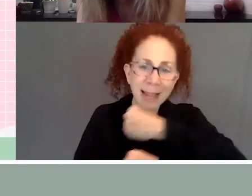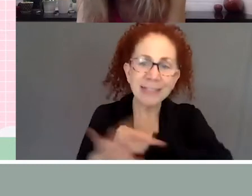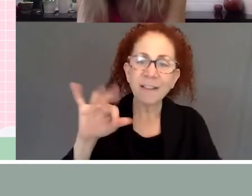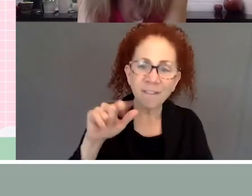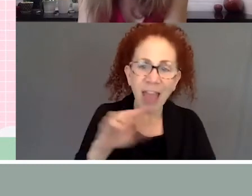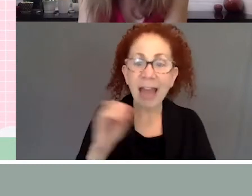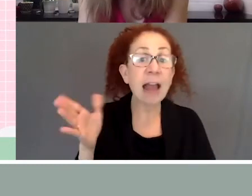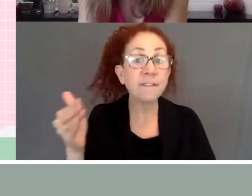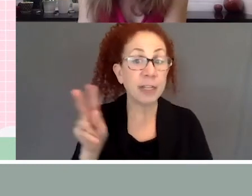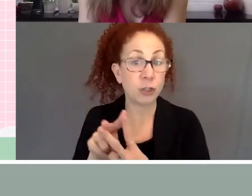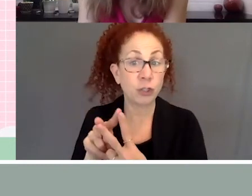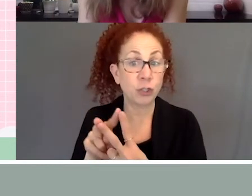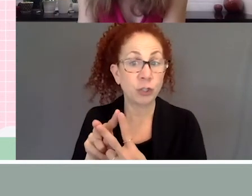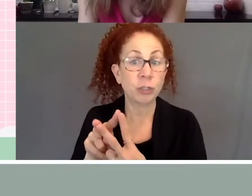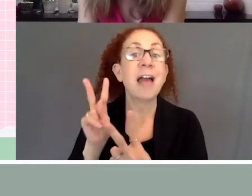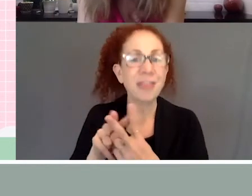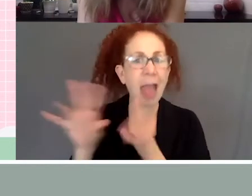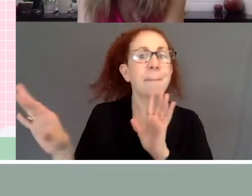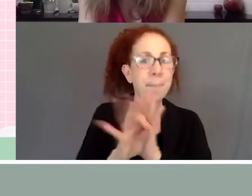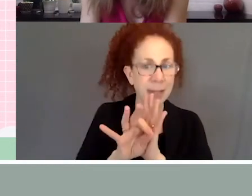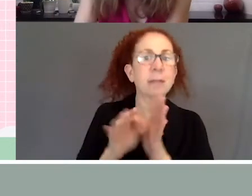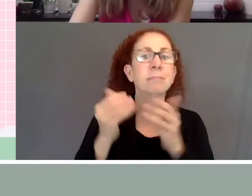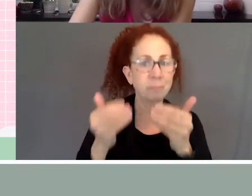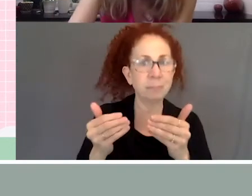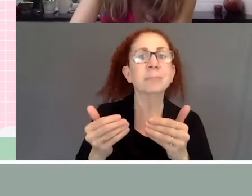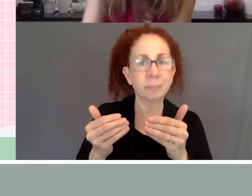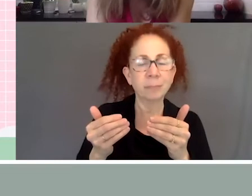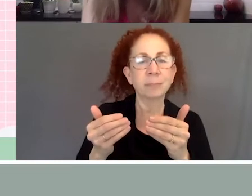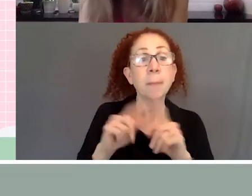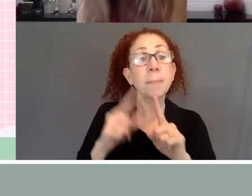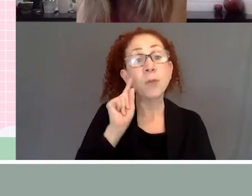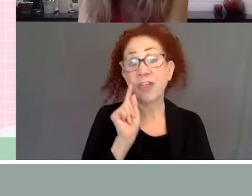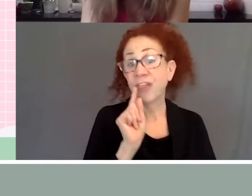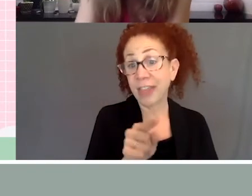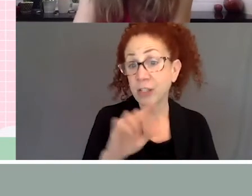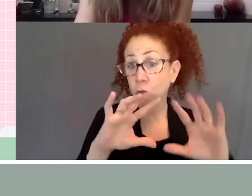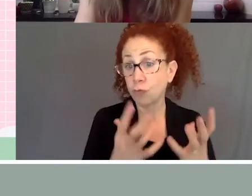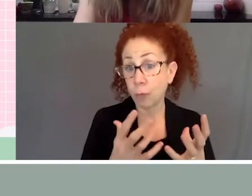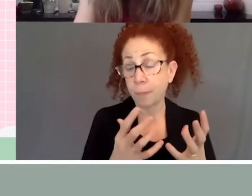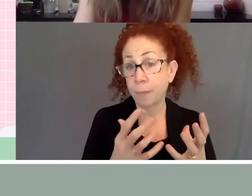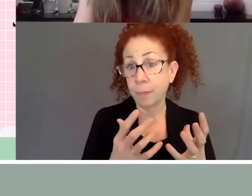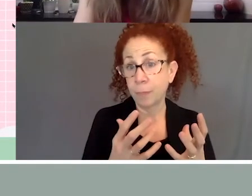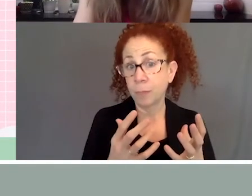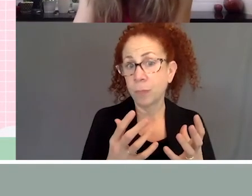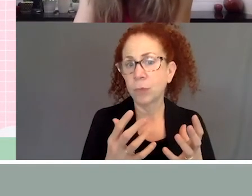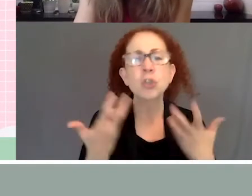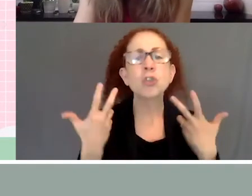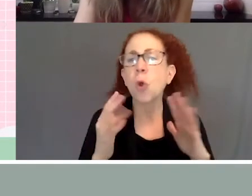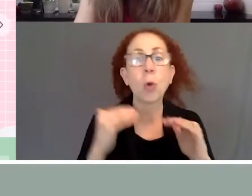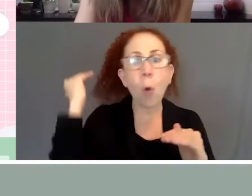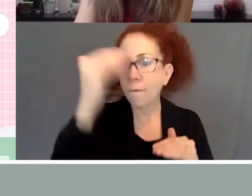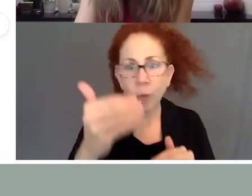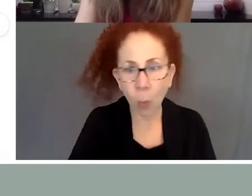the types that we want to choose when we're having them. But for this group, we just don't want to go